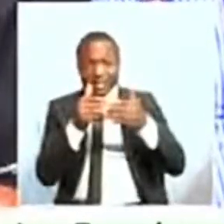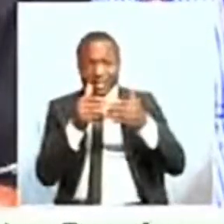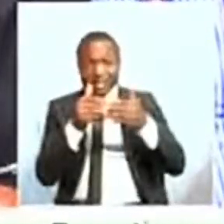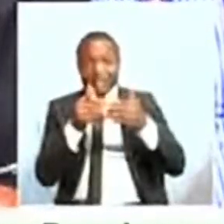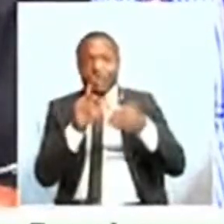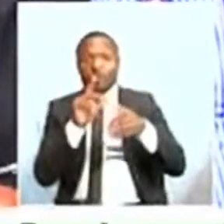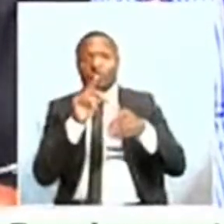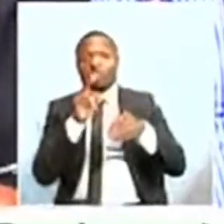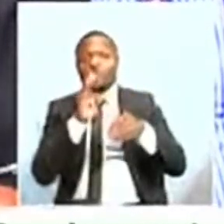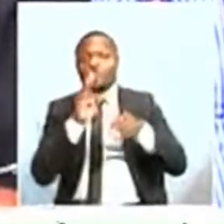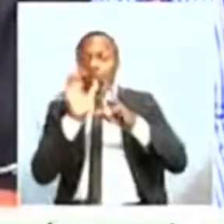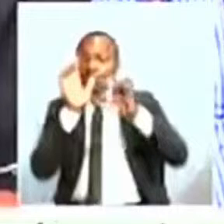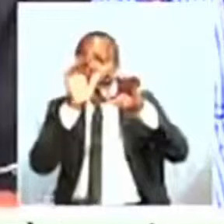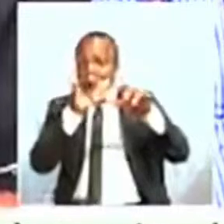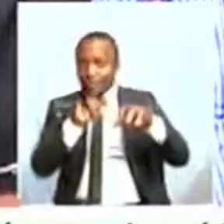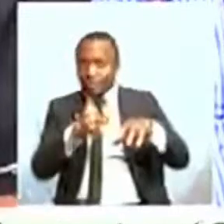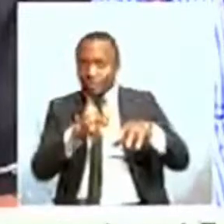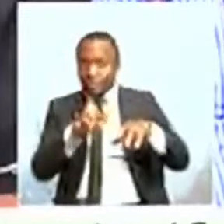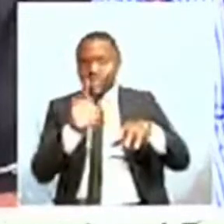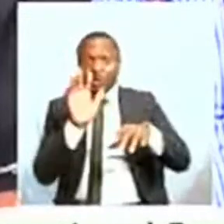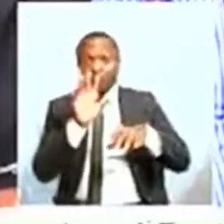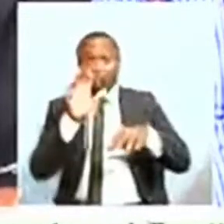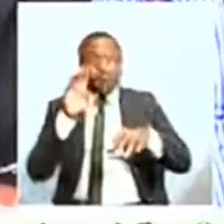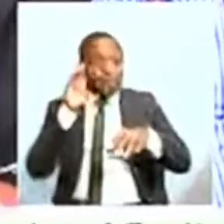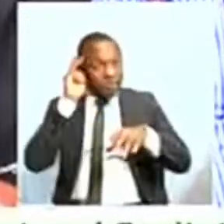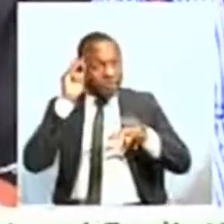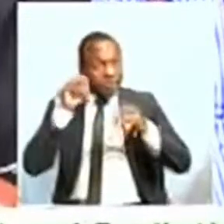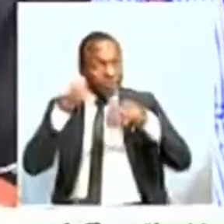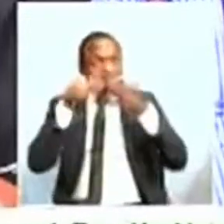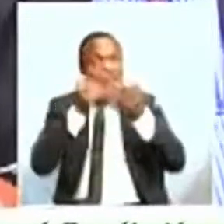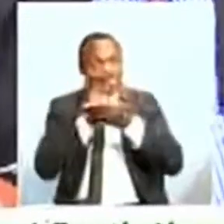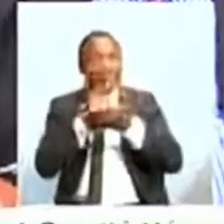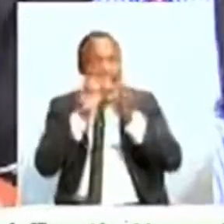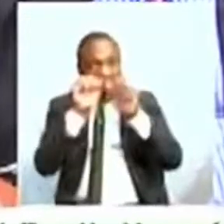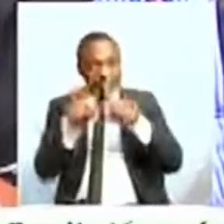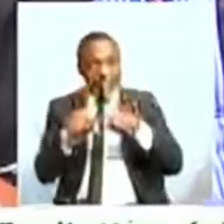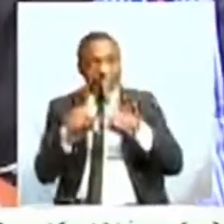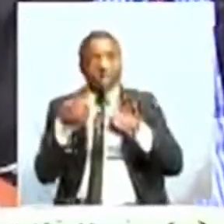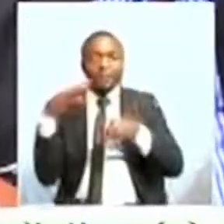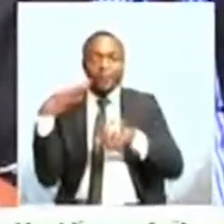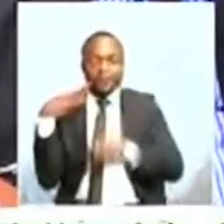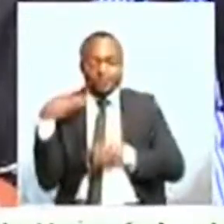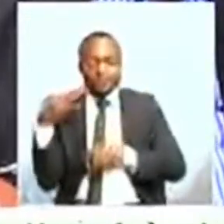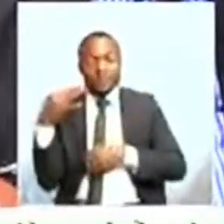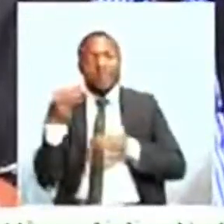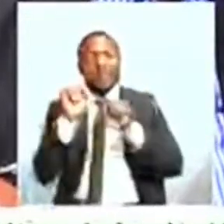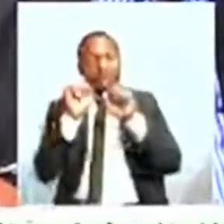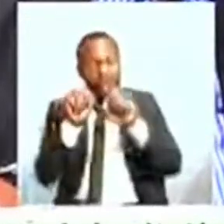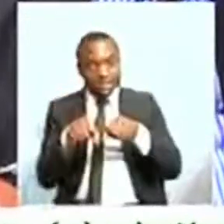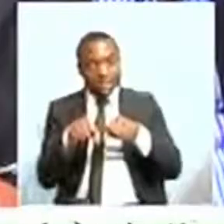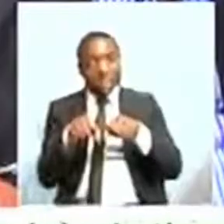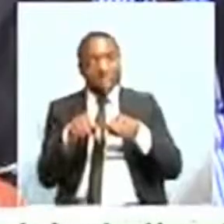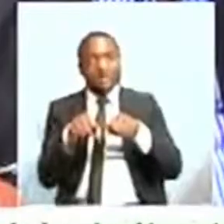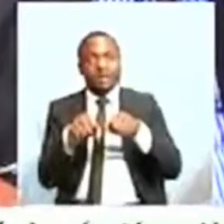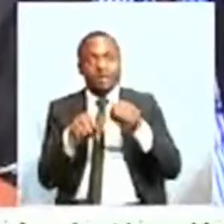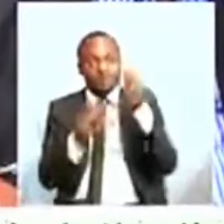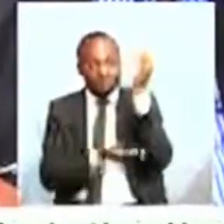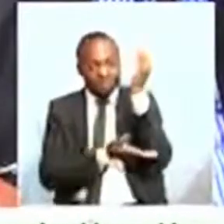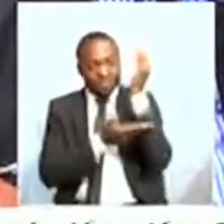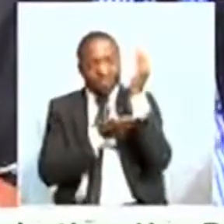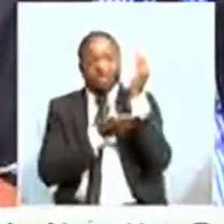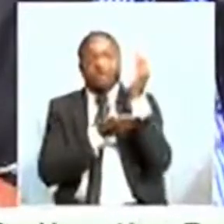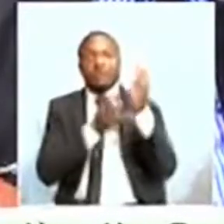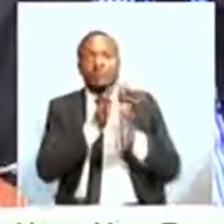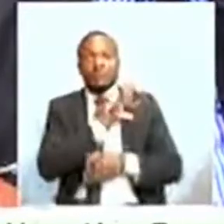your ministry providing any grants so that they can apply for them also to enhance food security at the household level